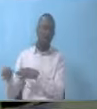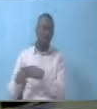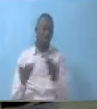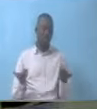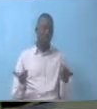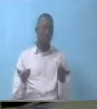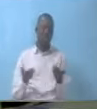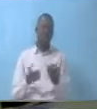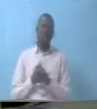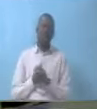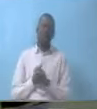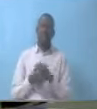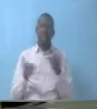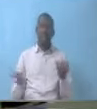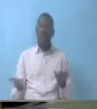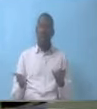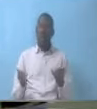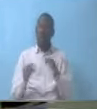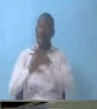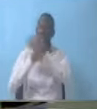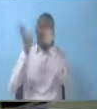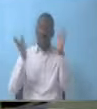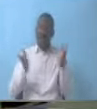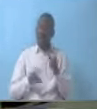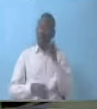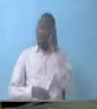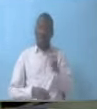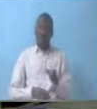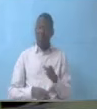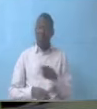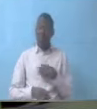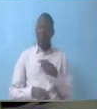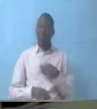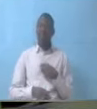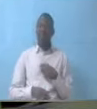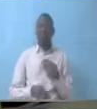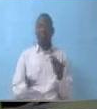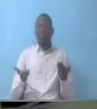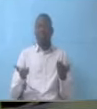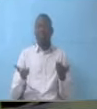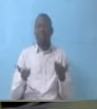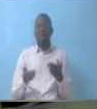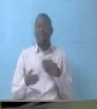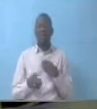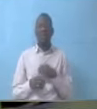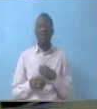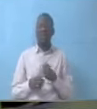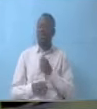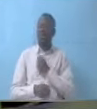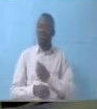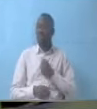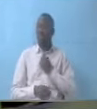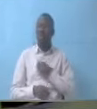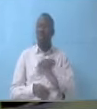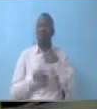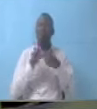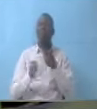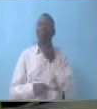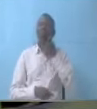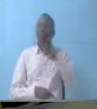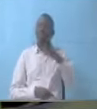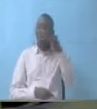Now everybody was left vulnerable at the mercy of young boys,